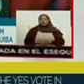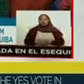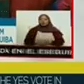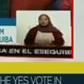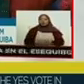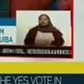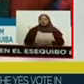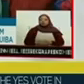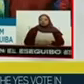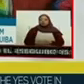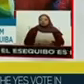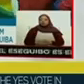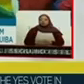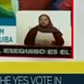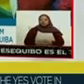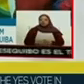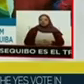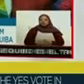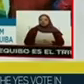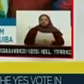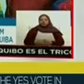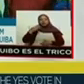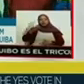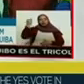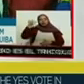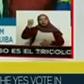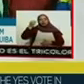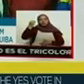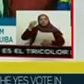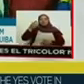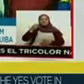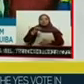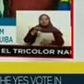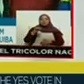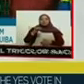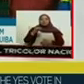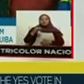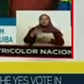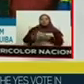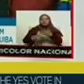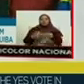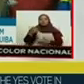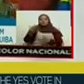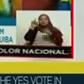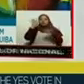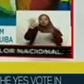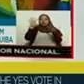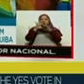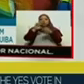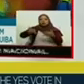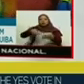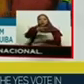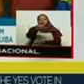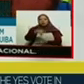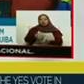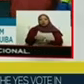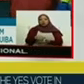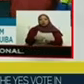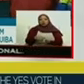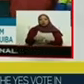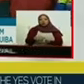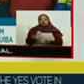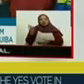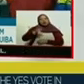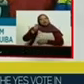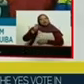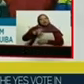what this national referendum was all about. The Venezuelan people, I don't think there's a way for us here in